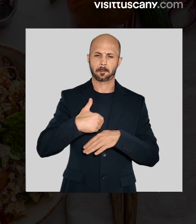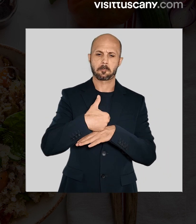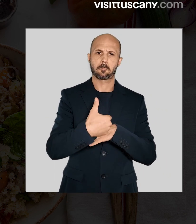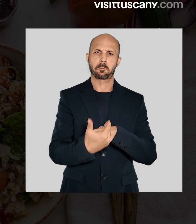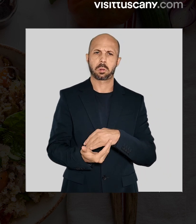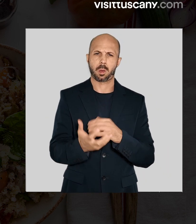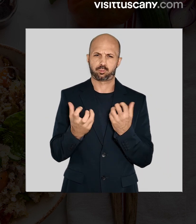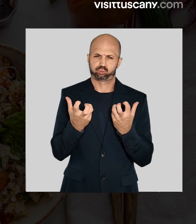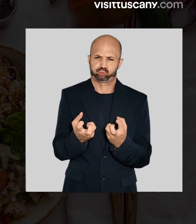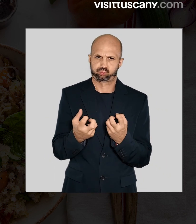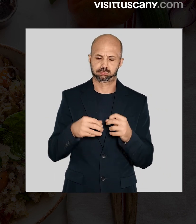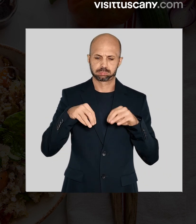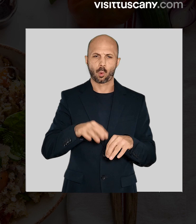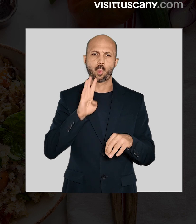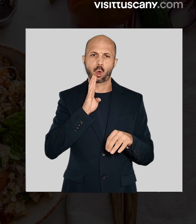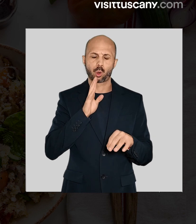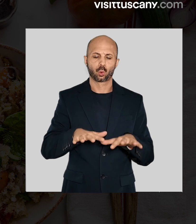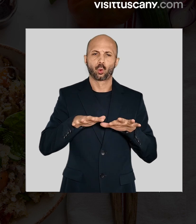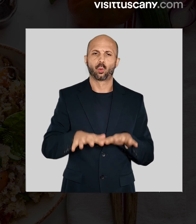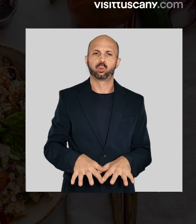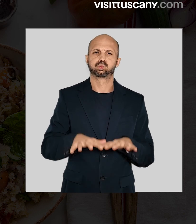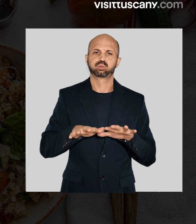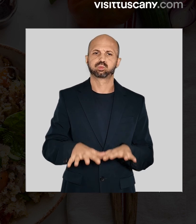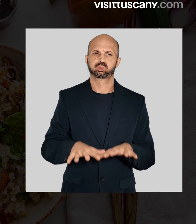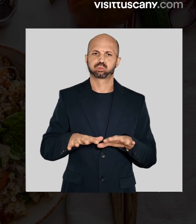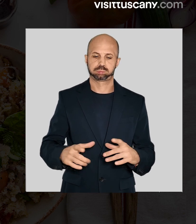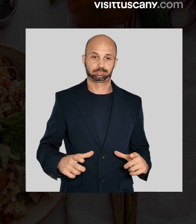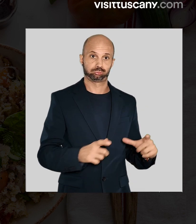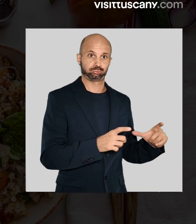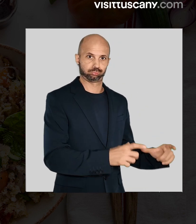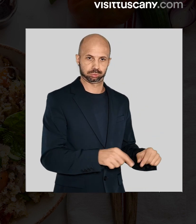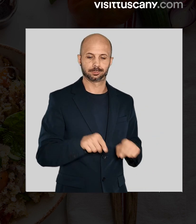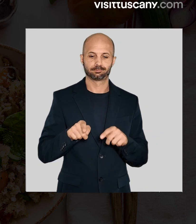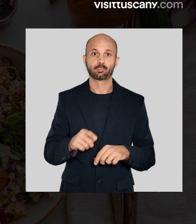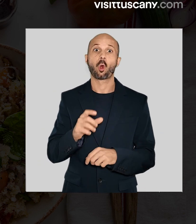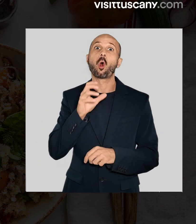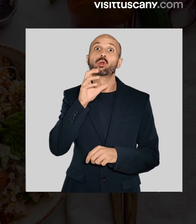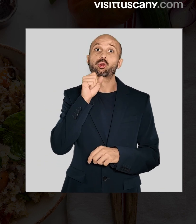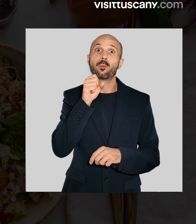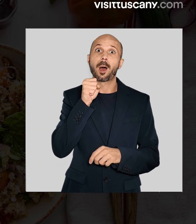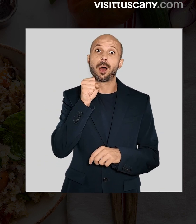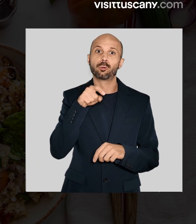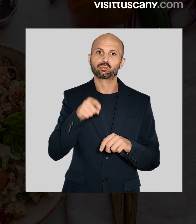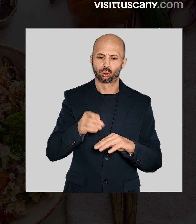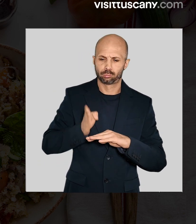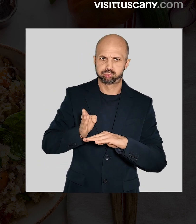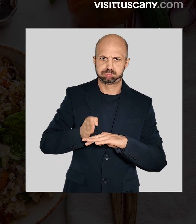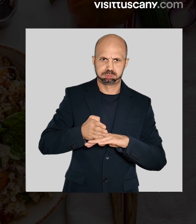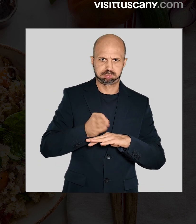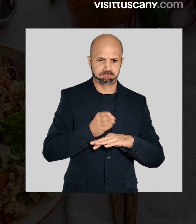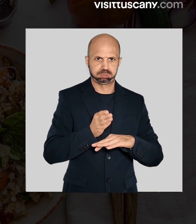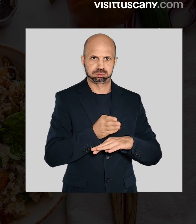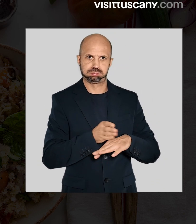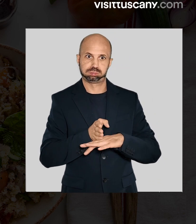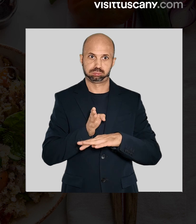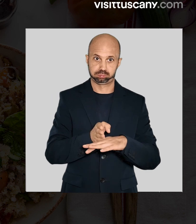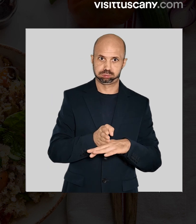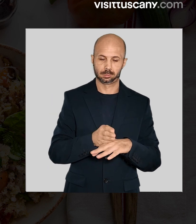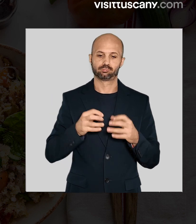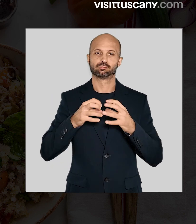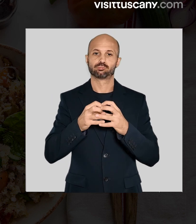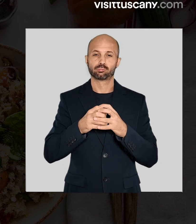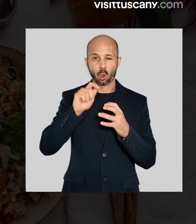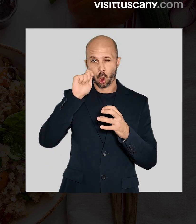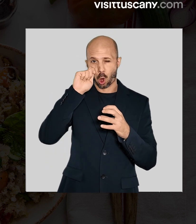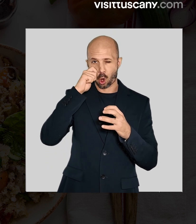break up the bread and place the pieces into a large bowl. Cover with cold water. Finely slice the onion